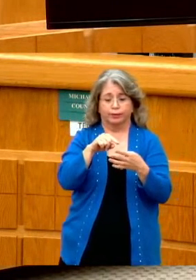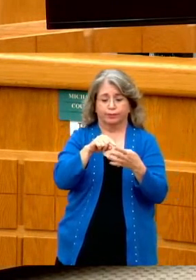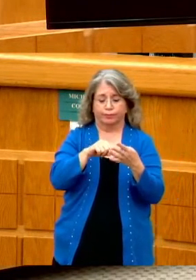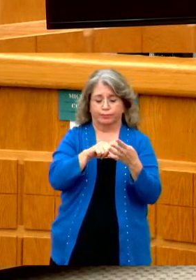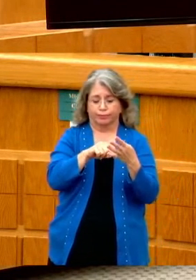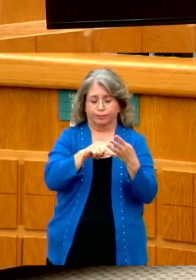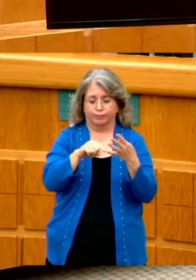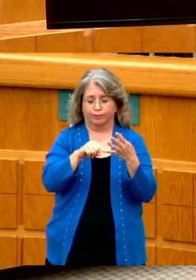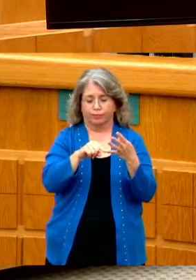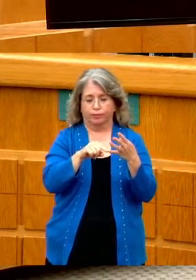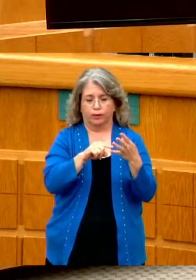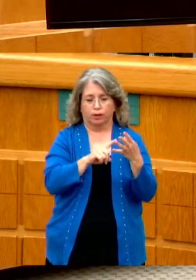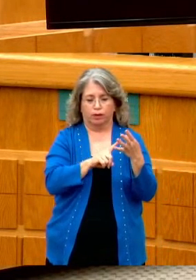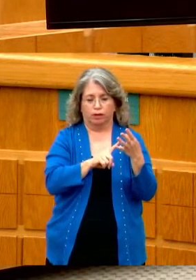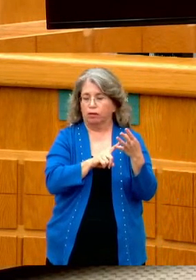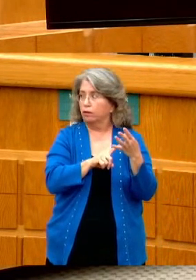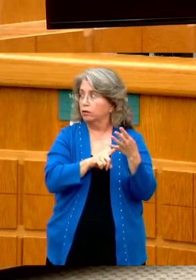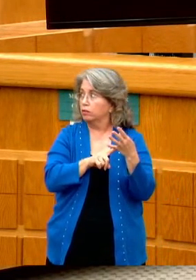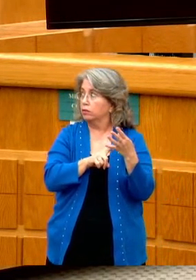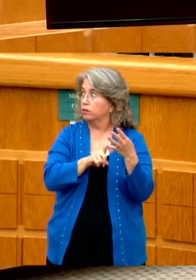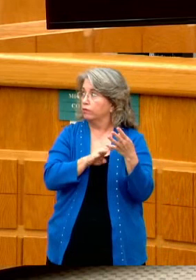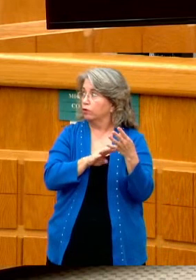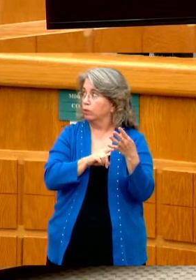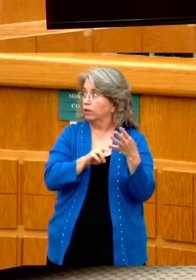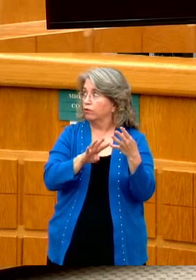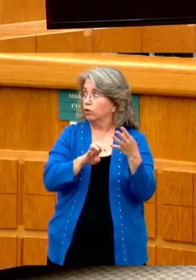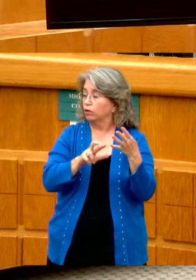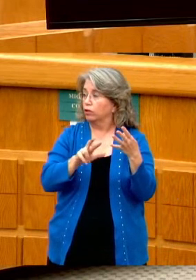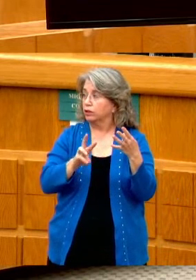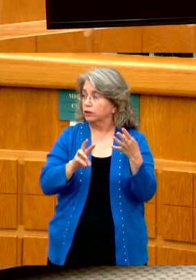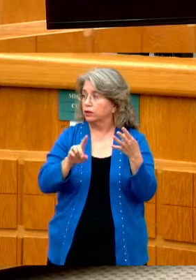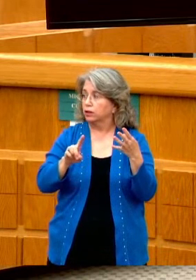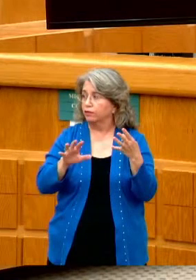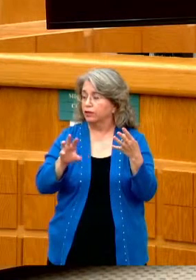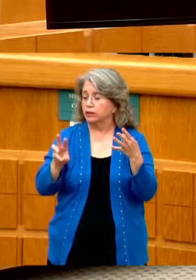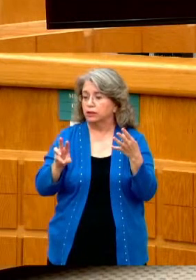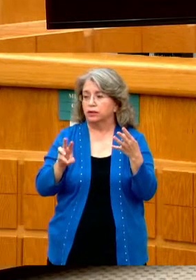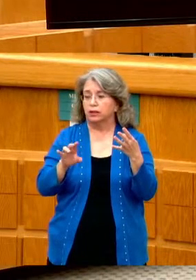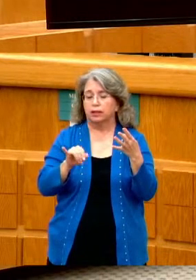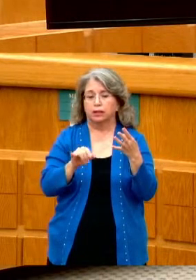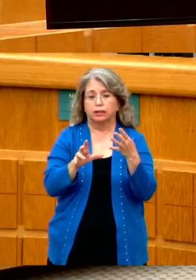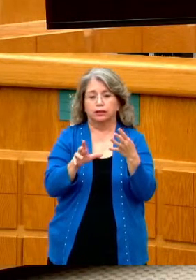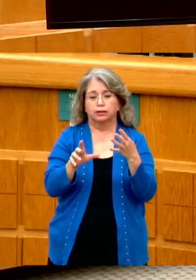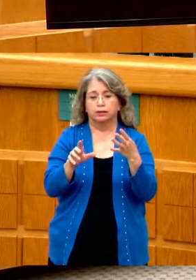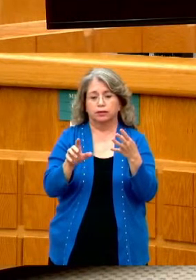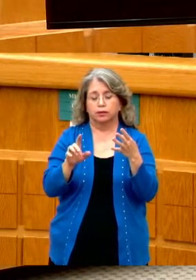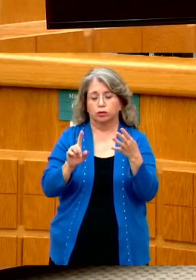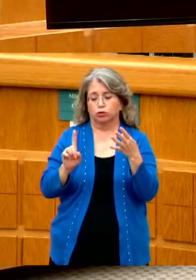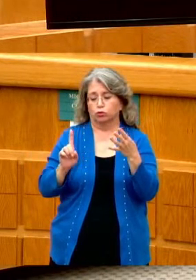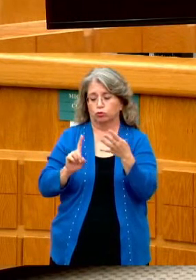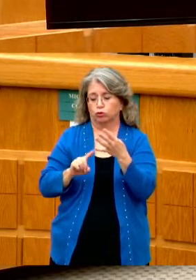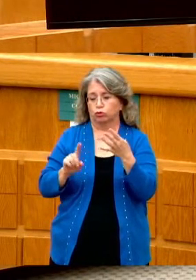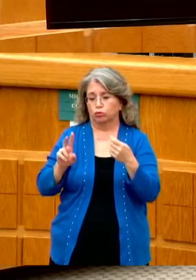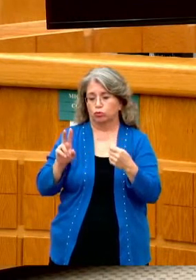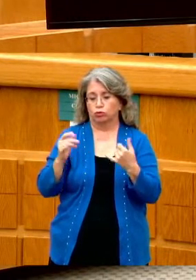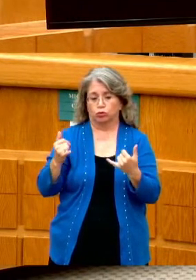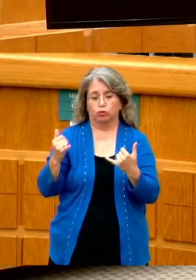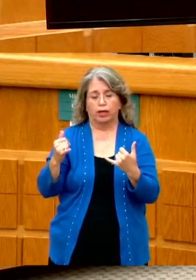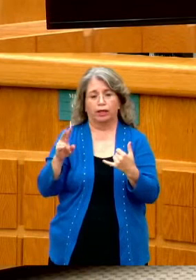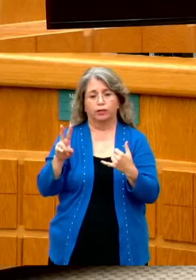from 141, 436, 156 cases, all the way to 201